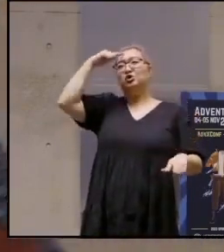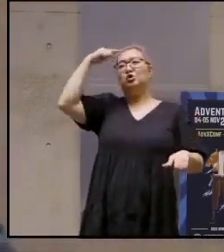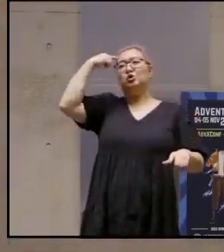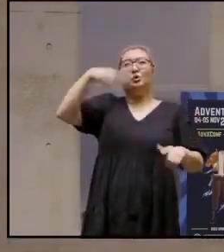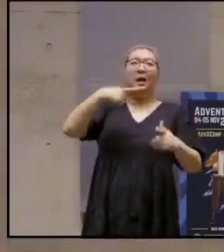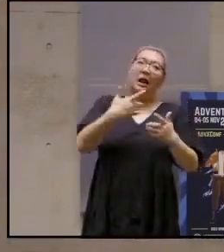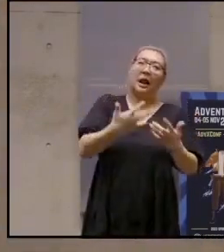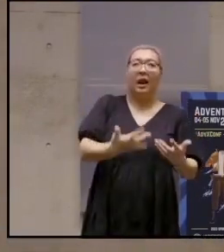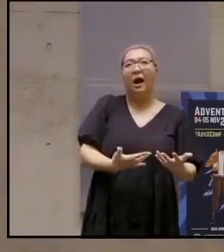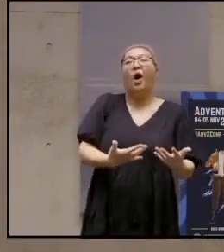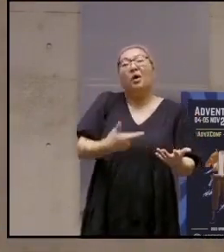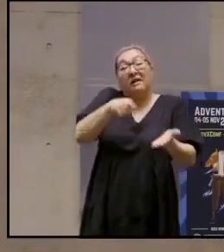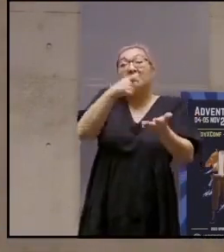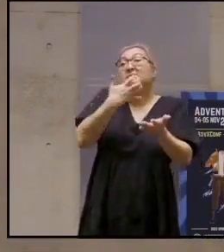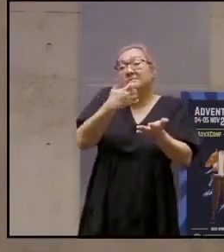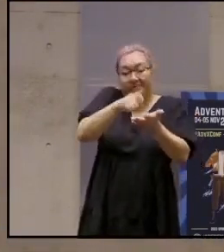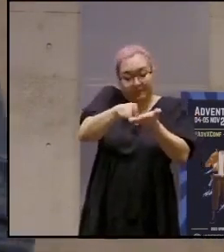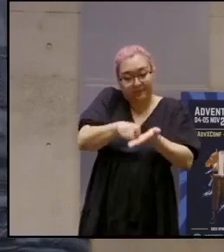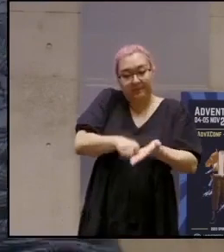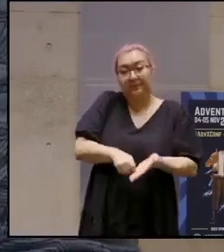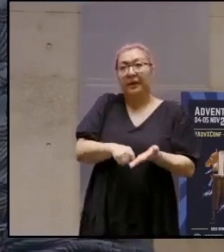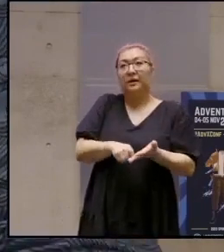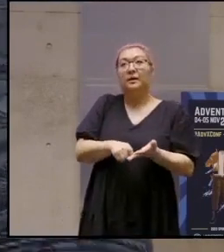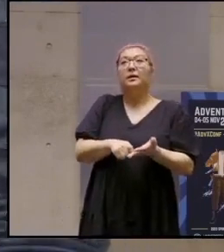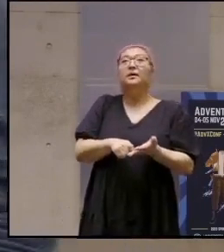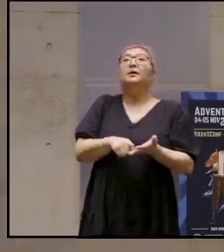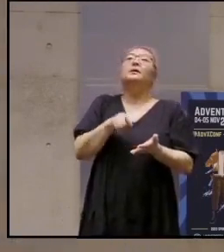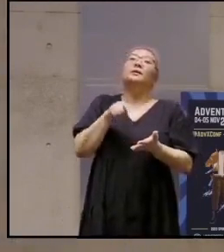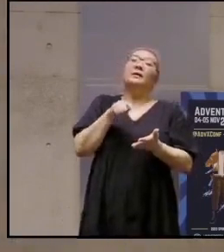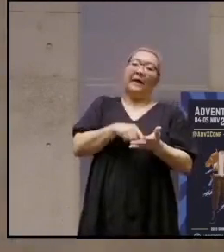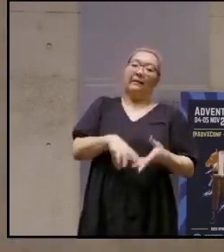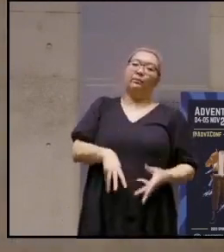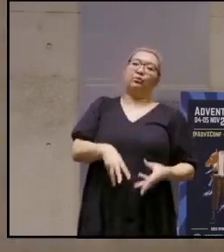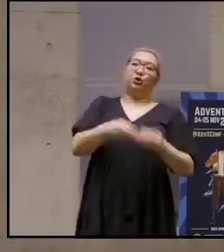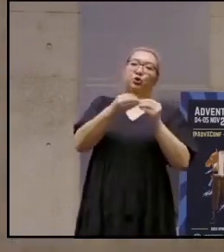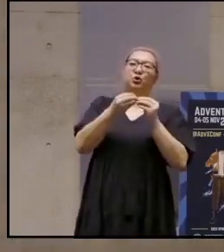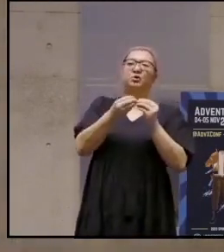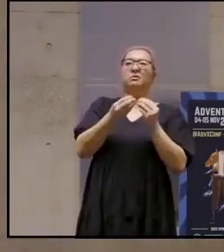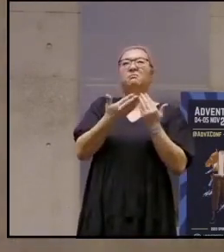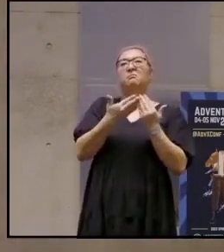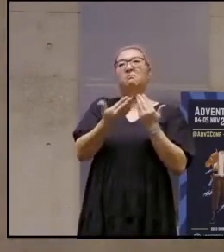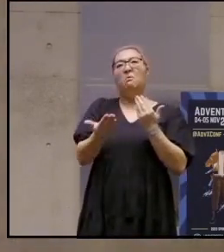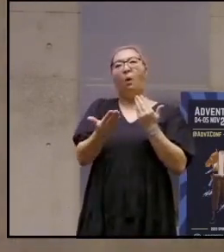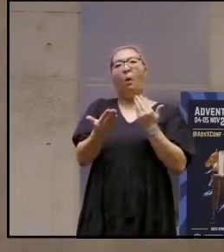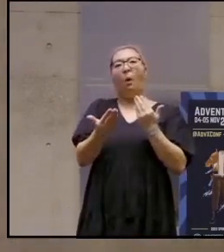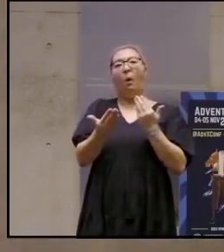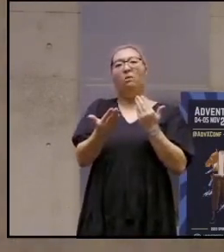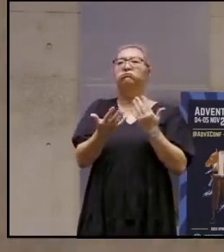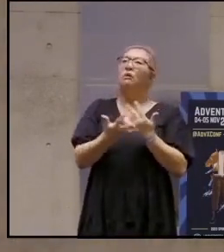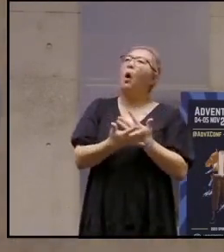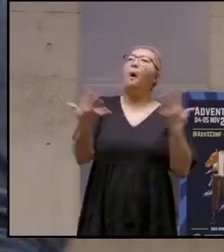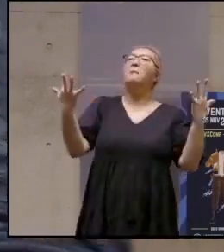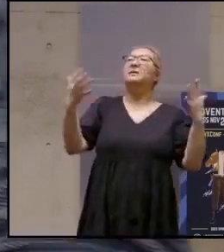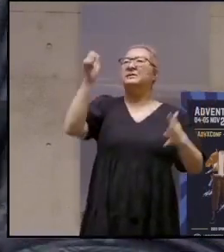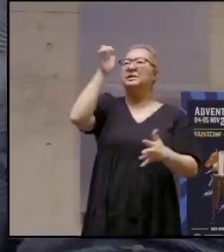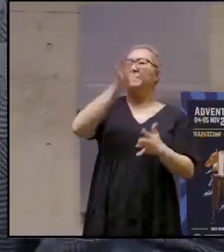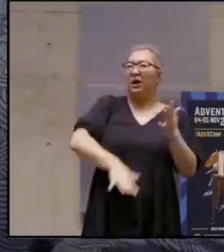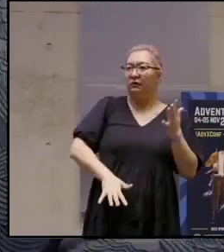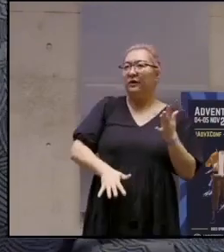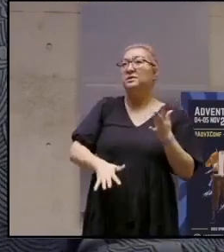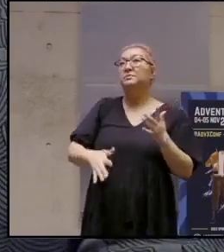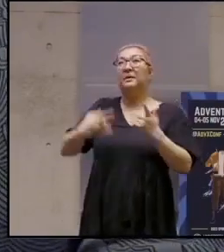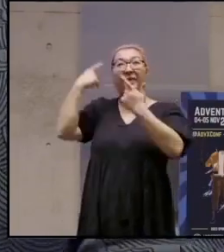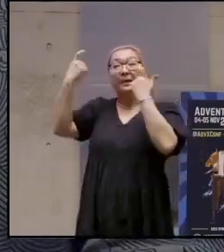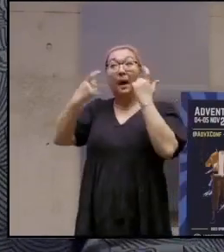tend to think about things that are more common to your experience than ones that might be less common to your experience. So just think about how you might use